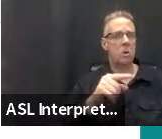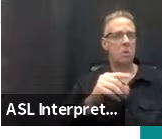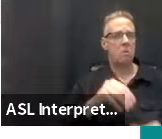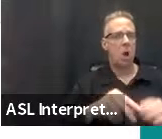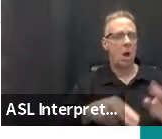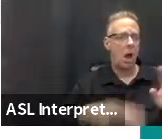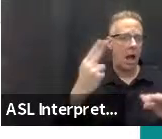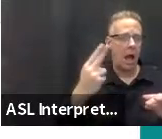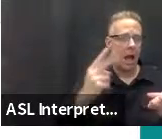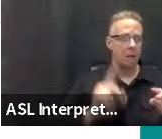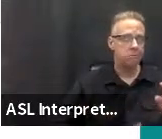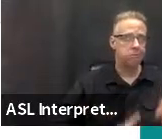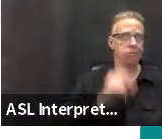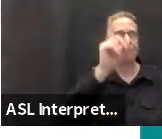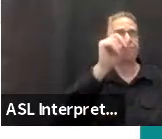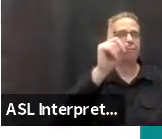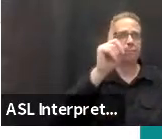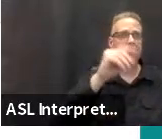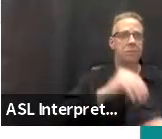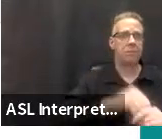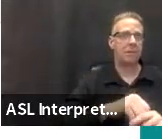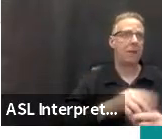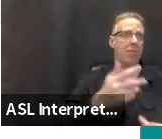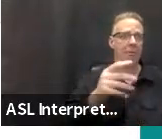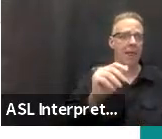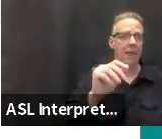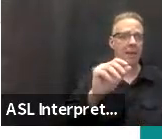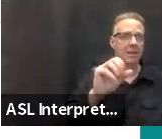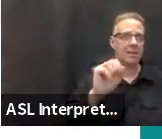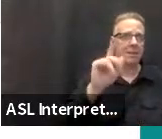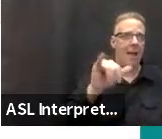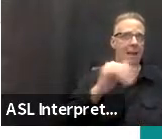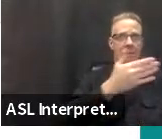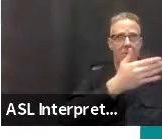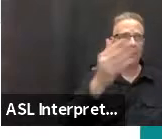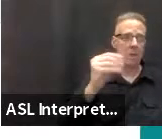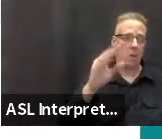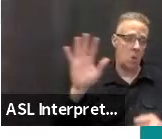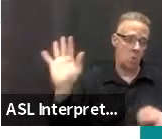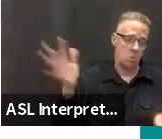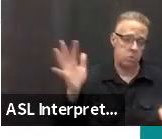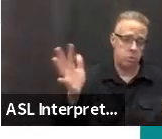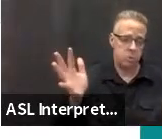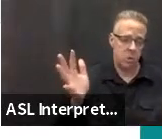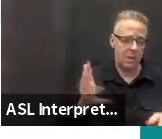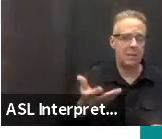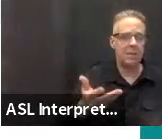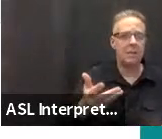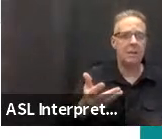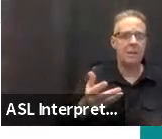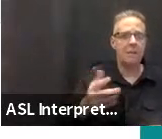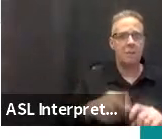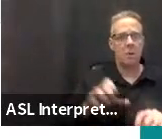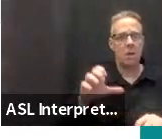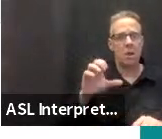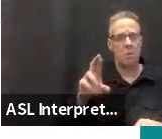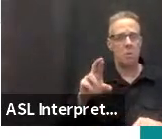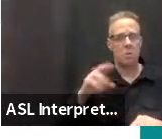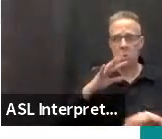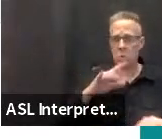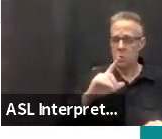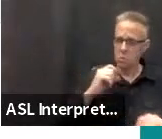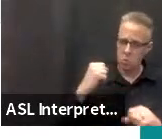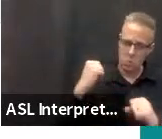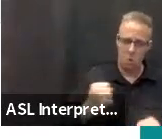up, you're high up in the sky, and that wind that's coming off the Columbia is